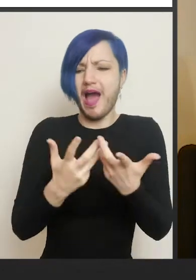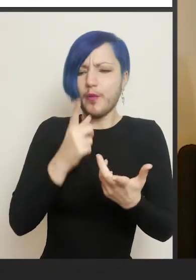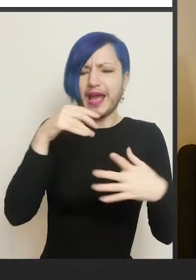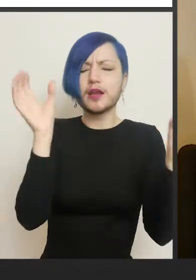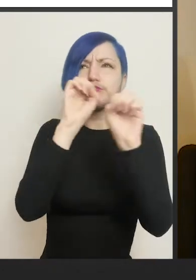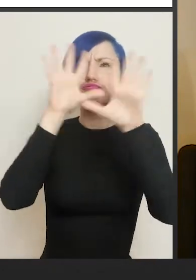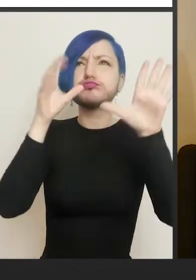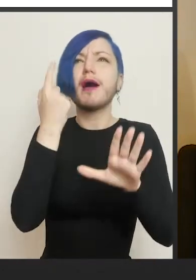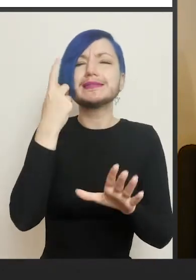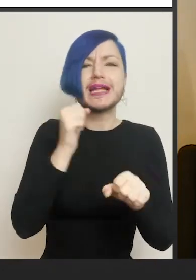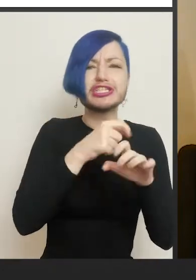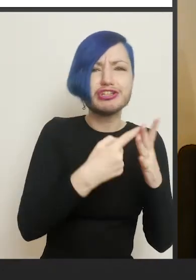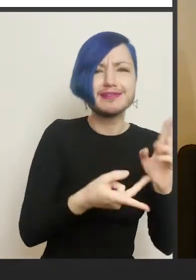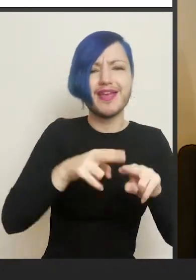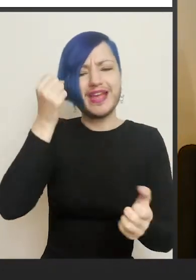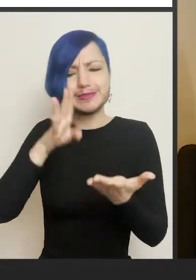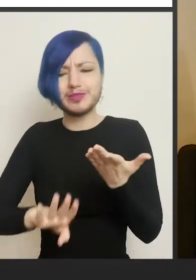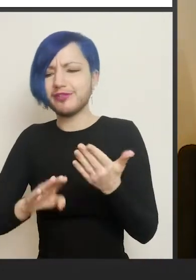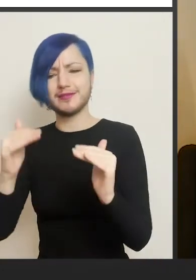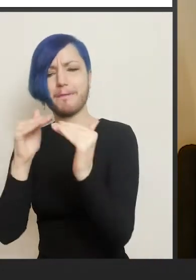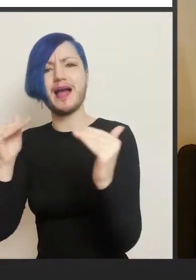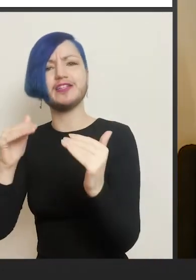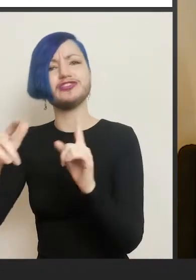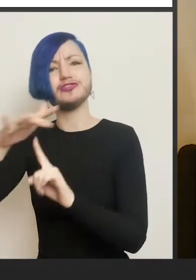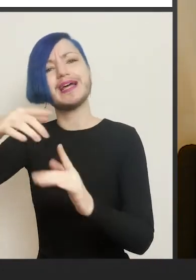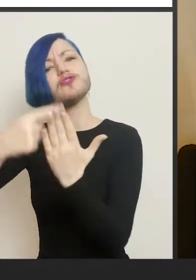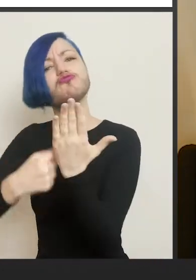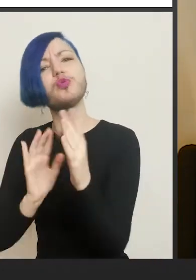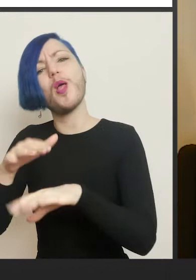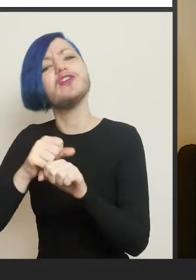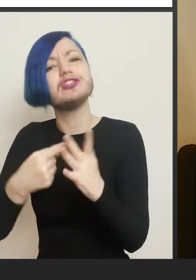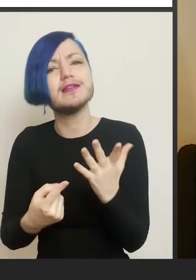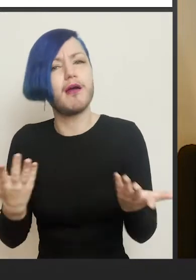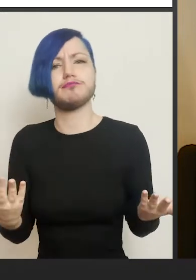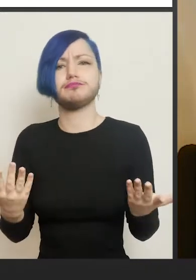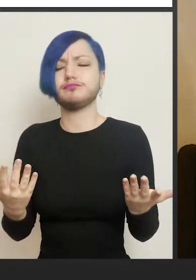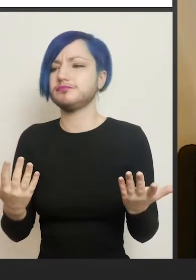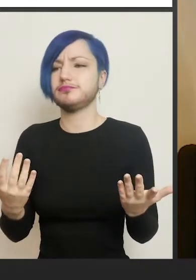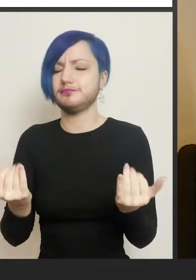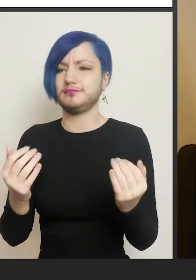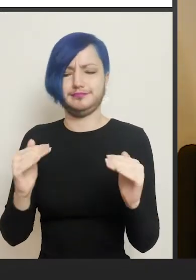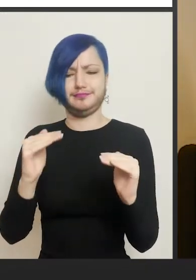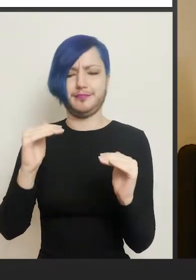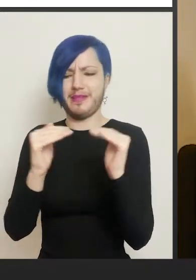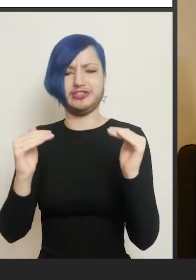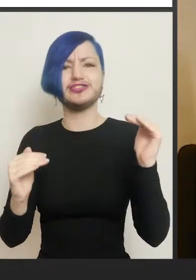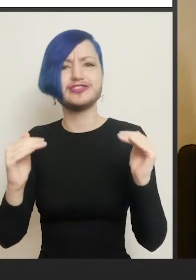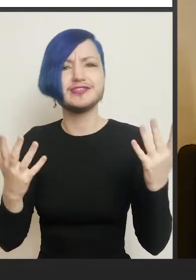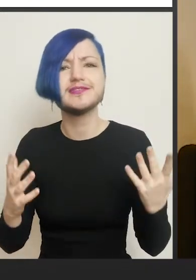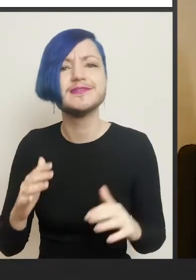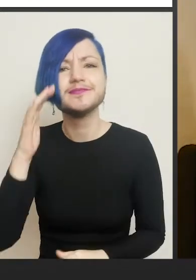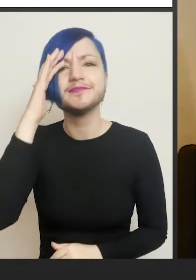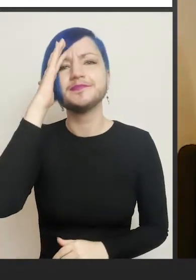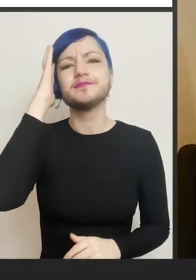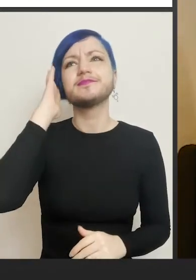gender when our experiences don't match up with these societal rules that have been set up?